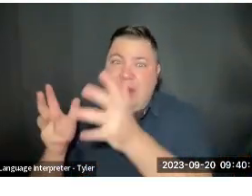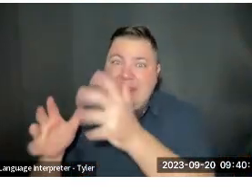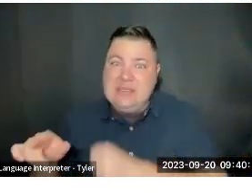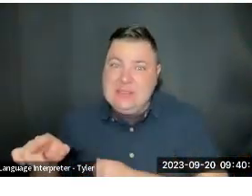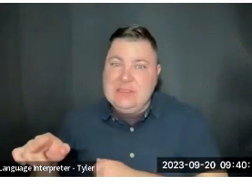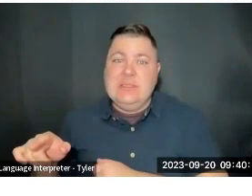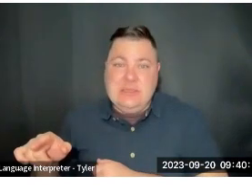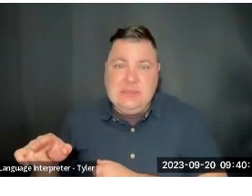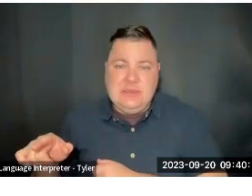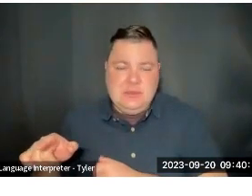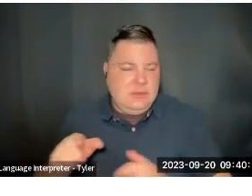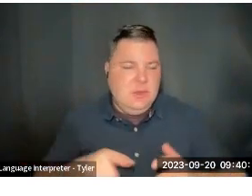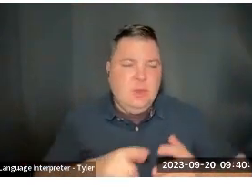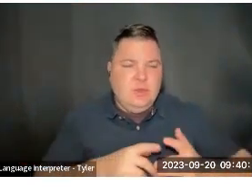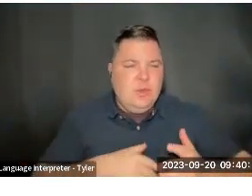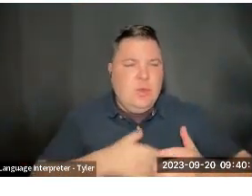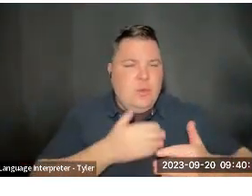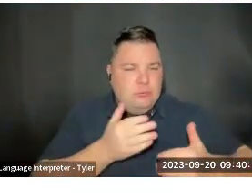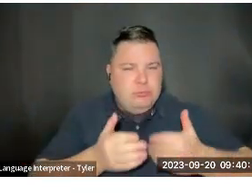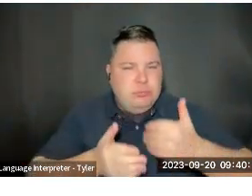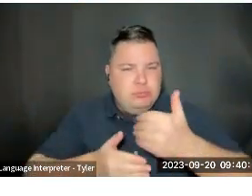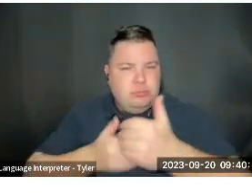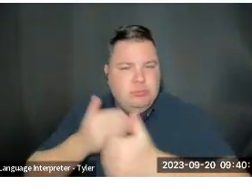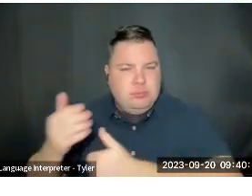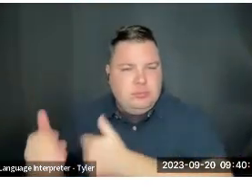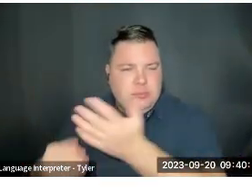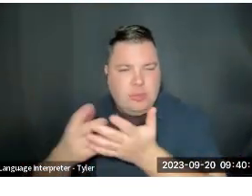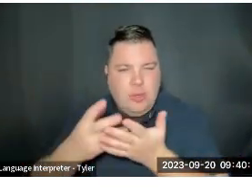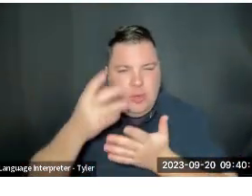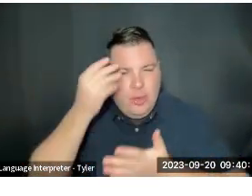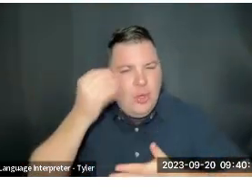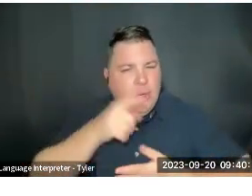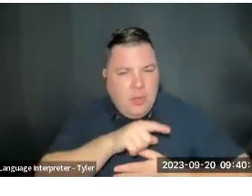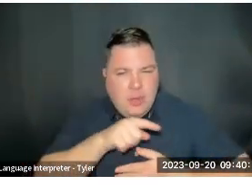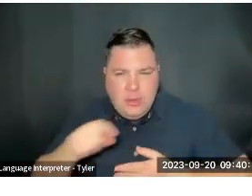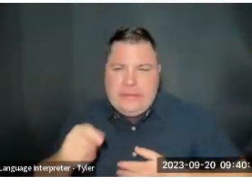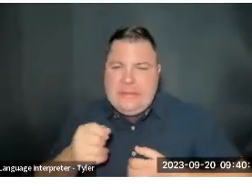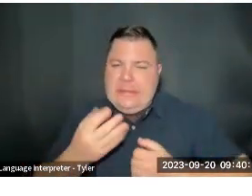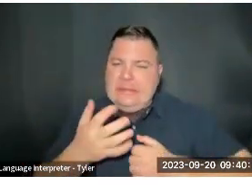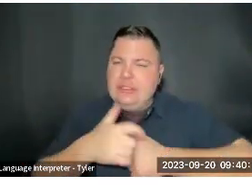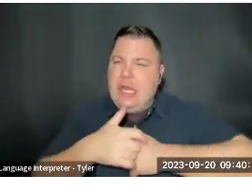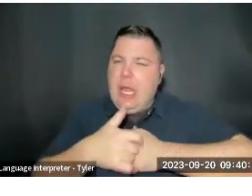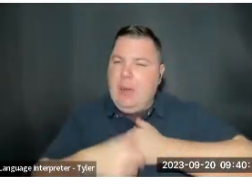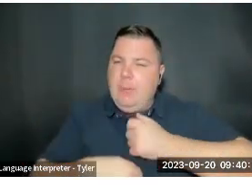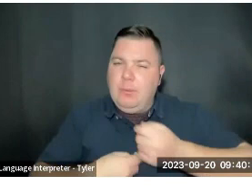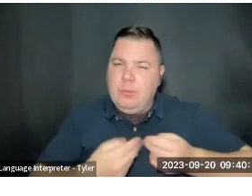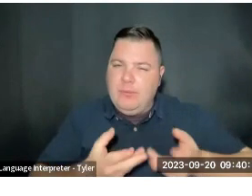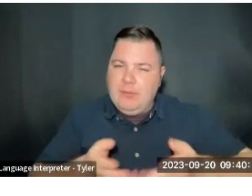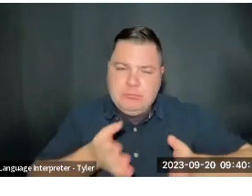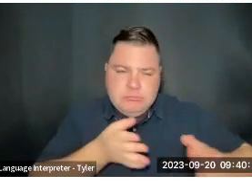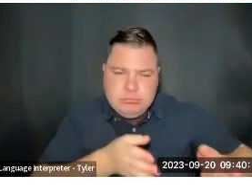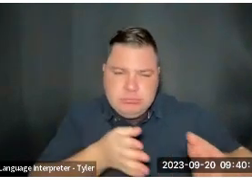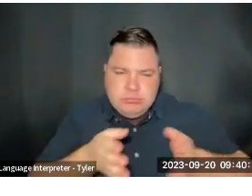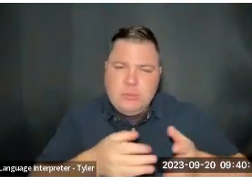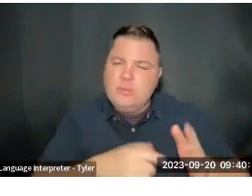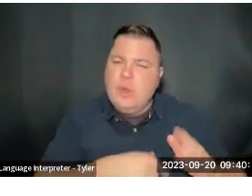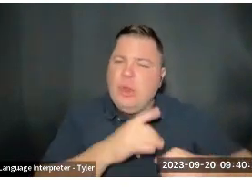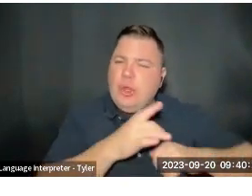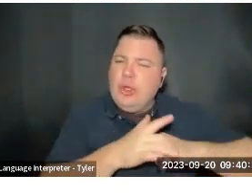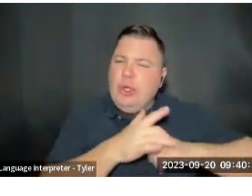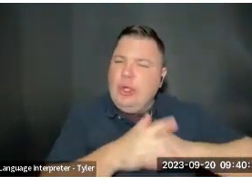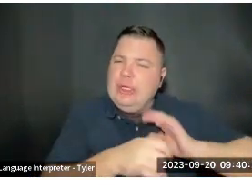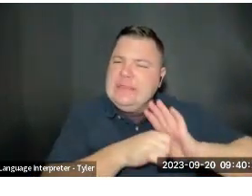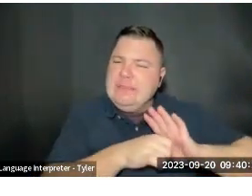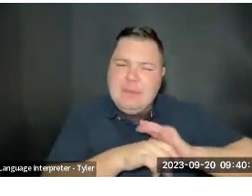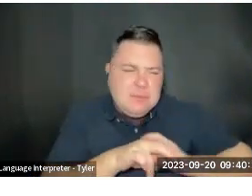through, and you have opportunities each time that we kind of introduce a new segment. Okay, we're going to talk about those early signs and symptoms. What